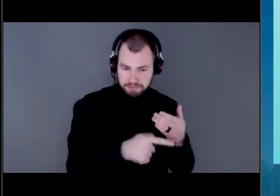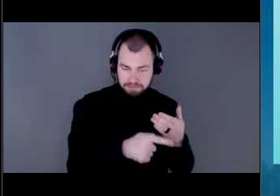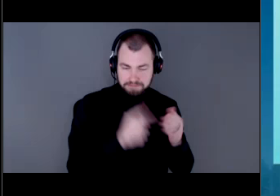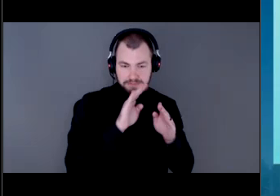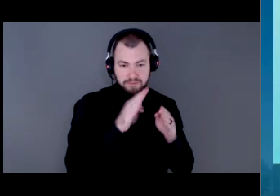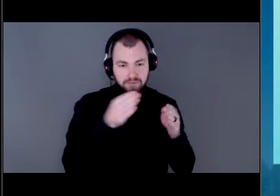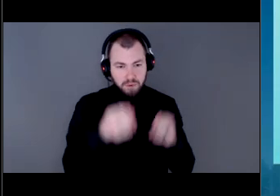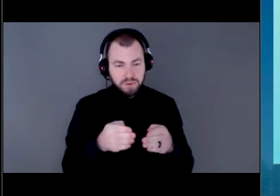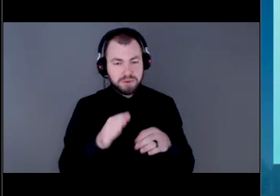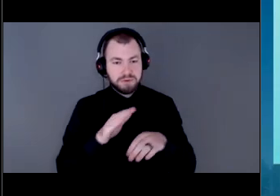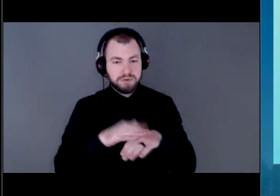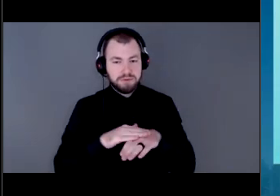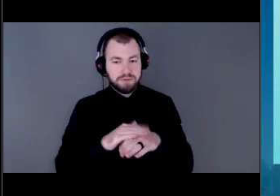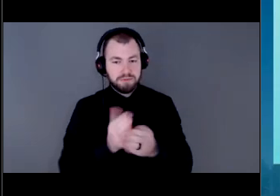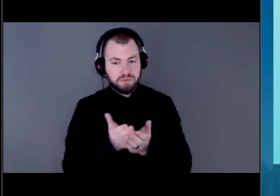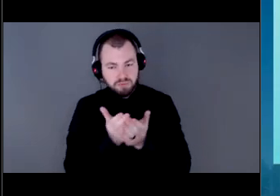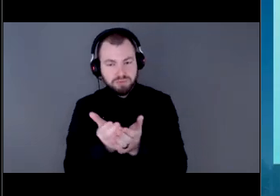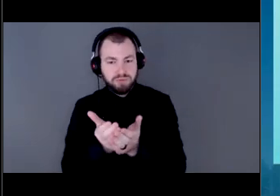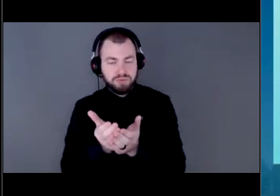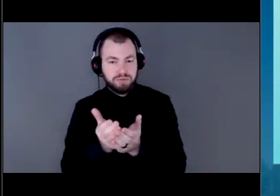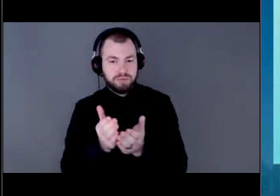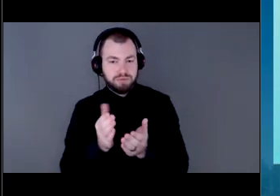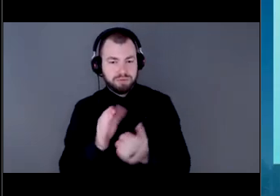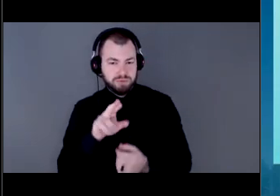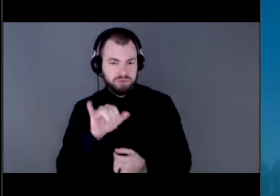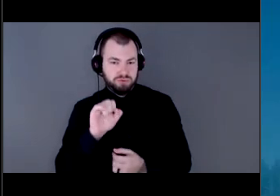our cruising boating community. Next slide, please.